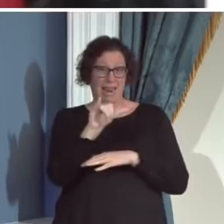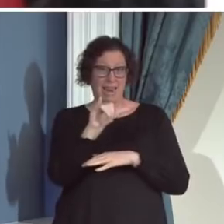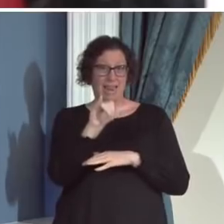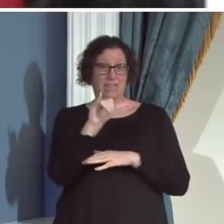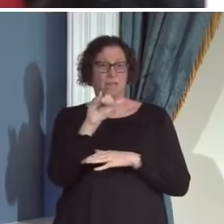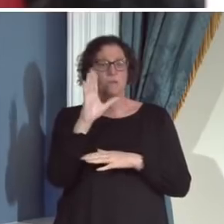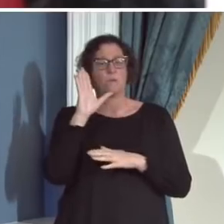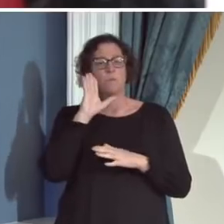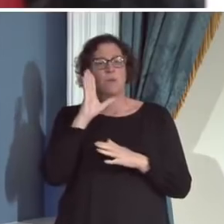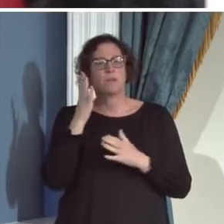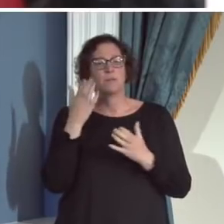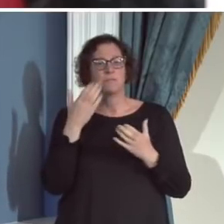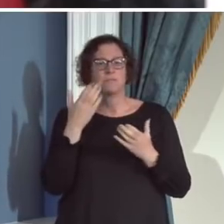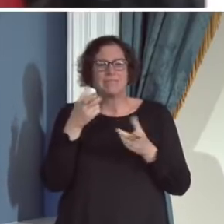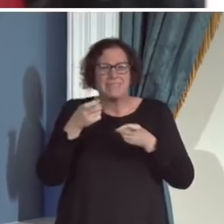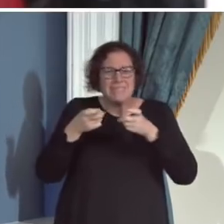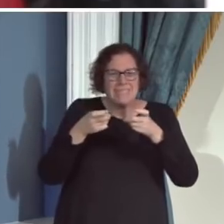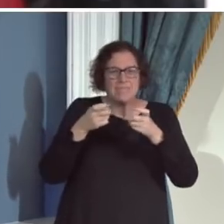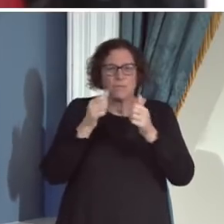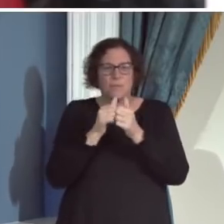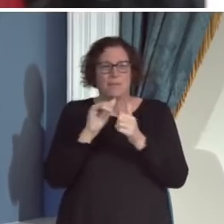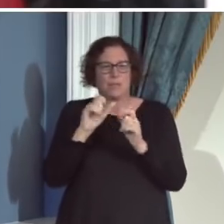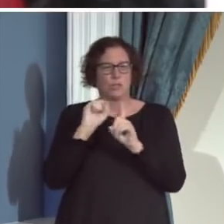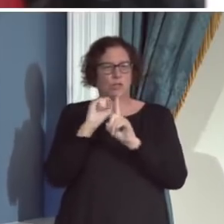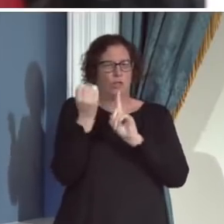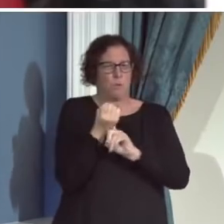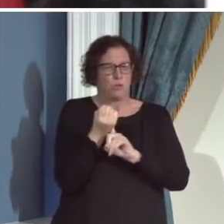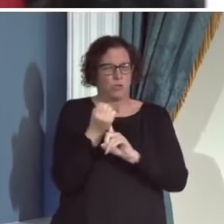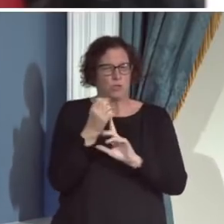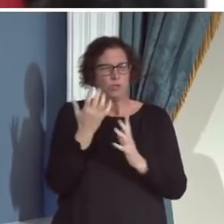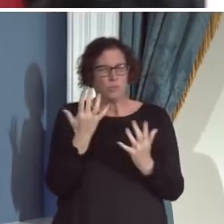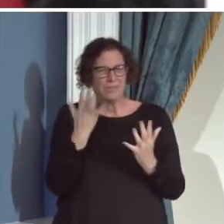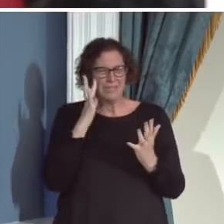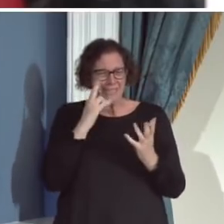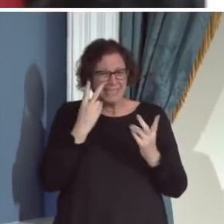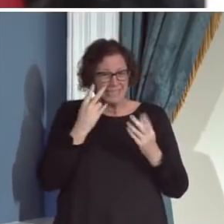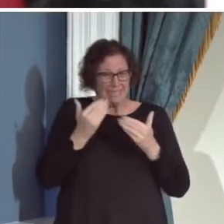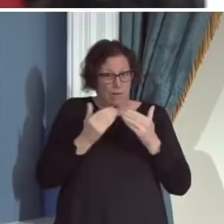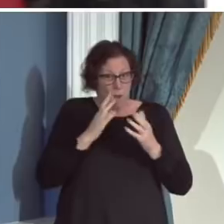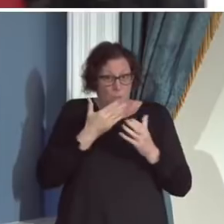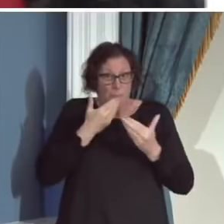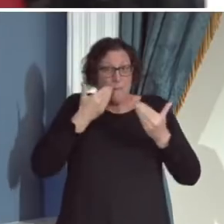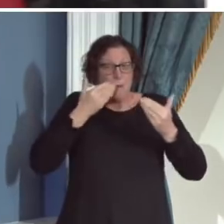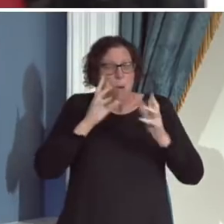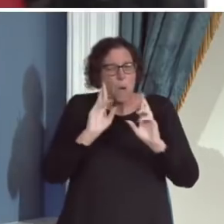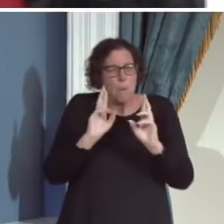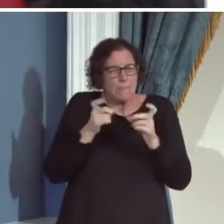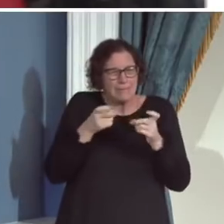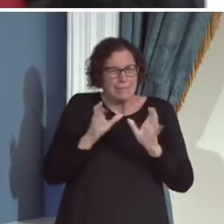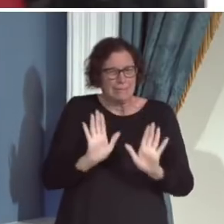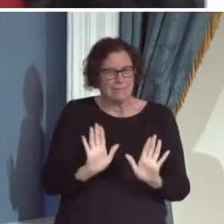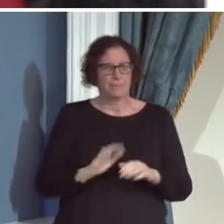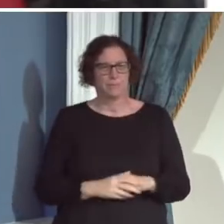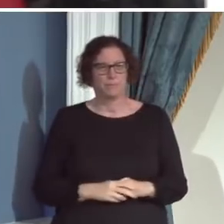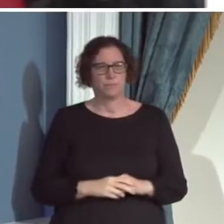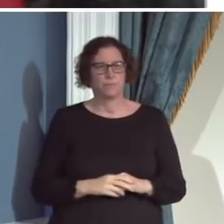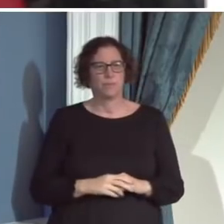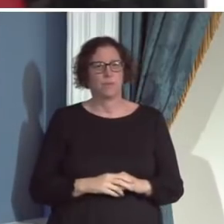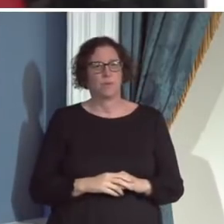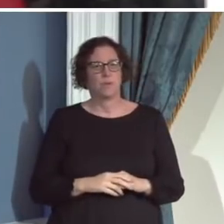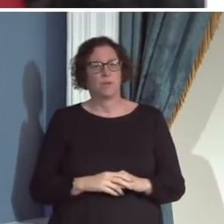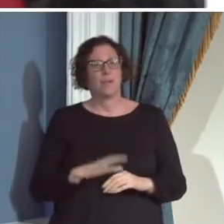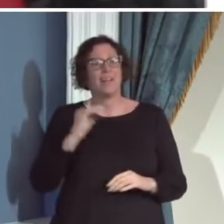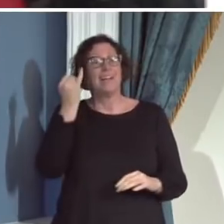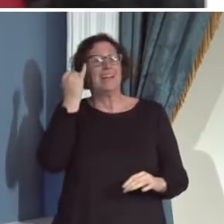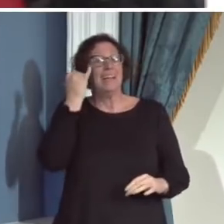no, I look, if a family lives under the same roof already, then social distancing